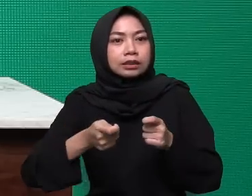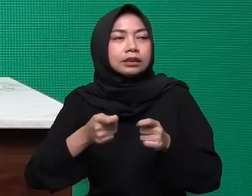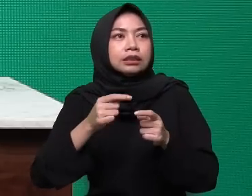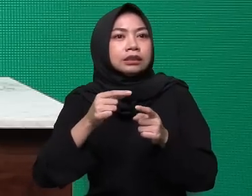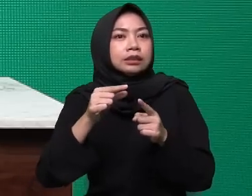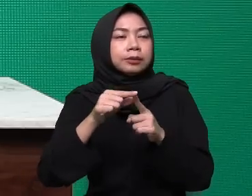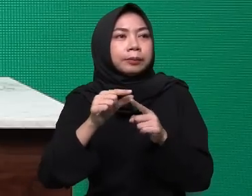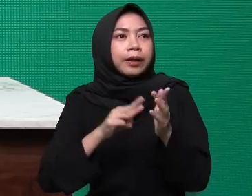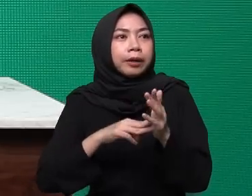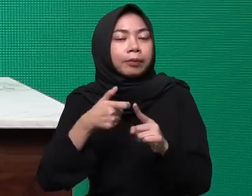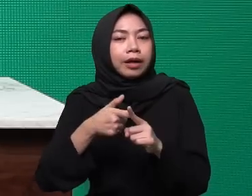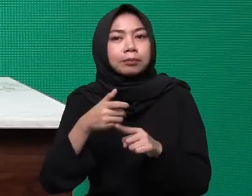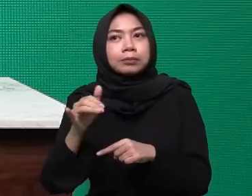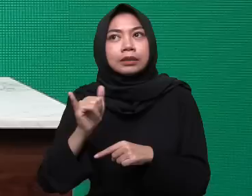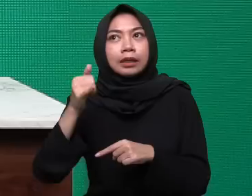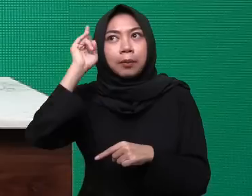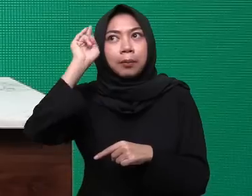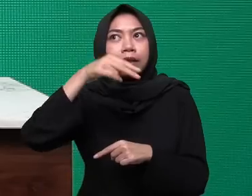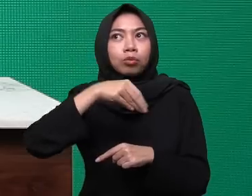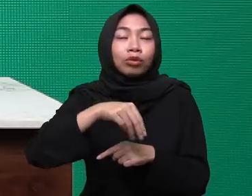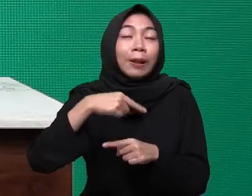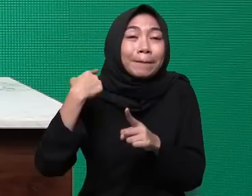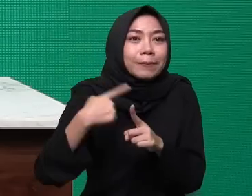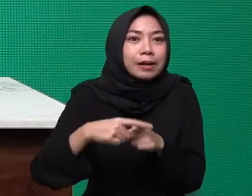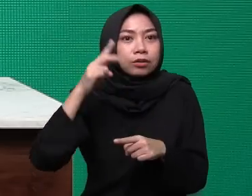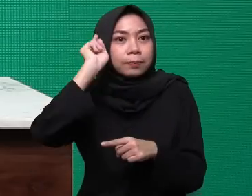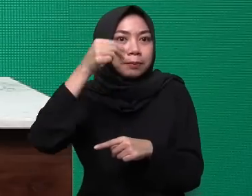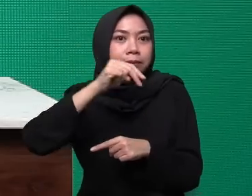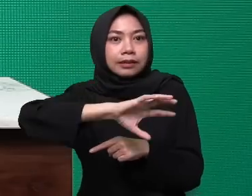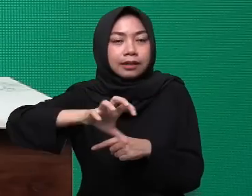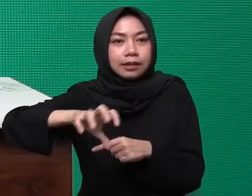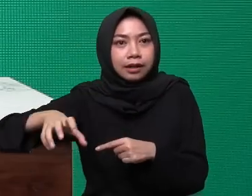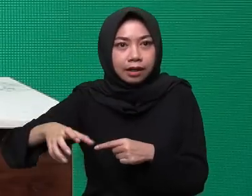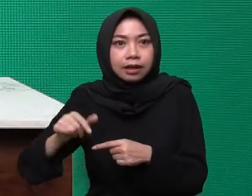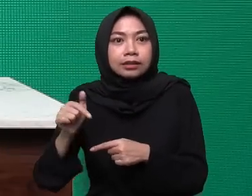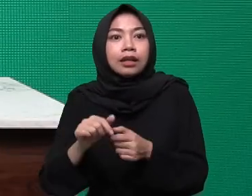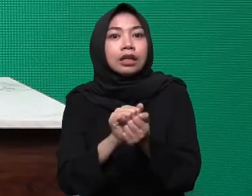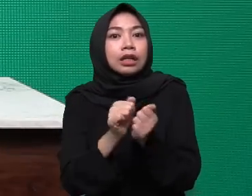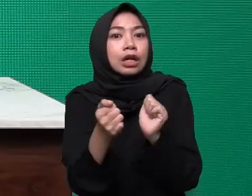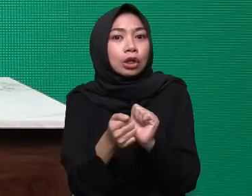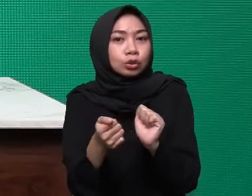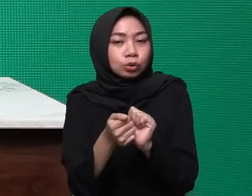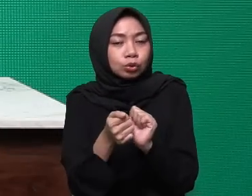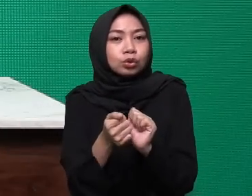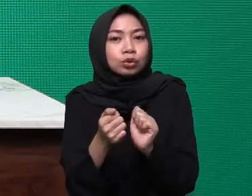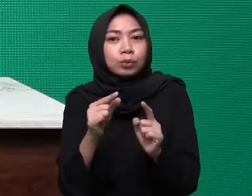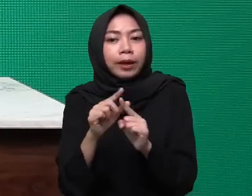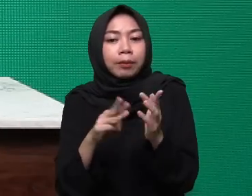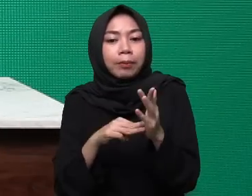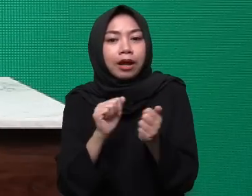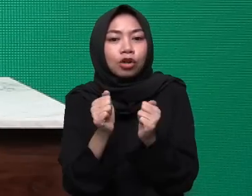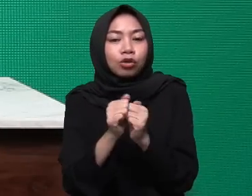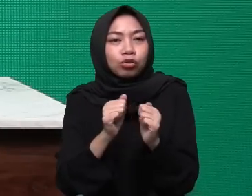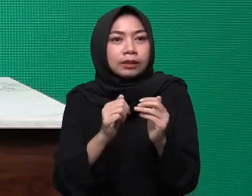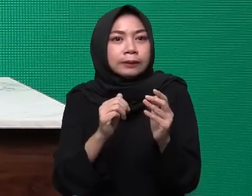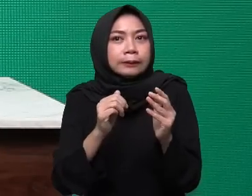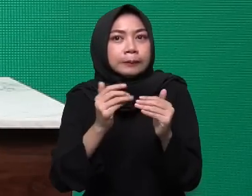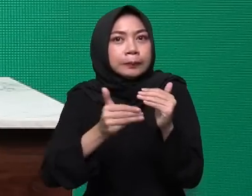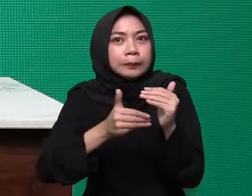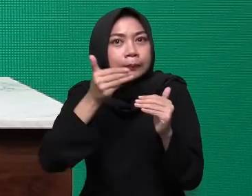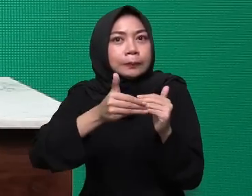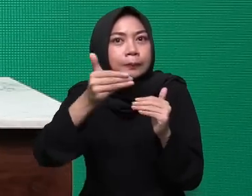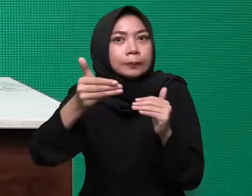the central and local government so that in the future reporting related to FMD cases will be better and describing the conditions of the